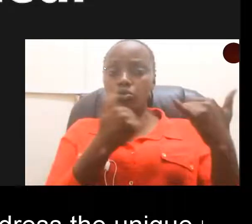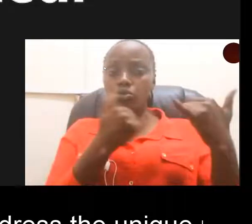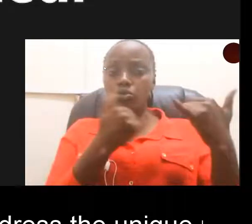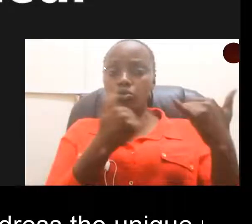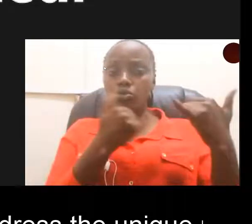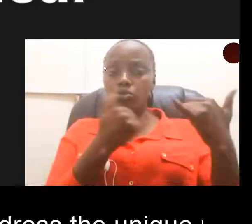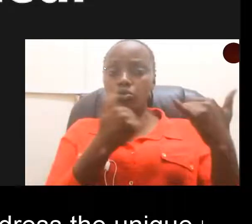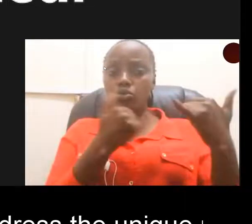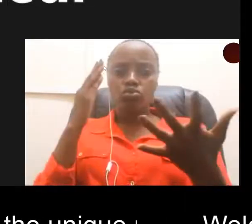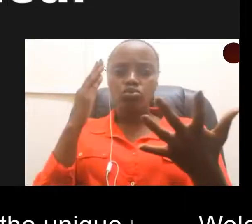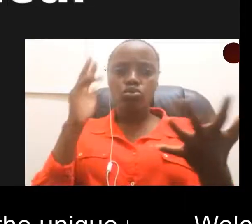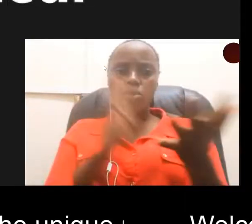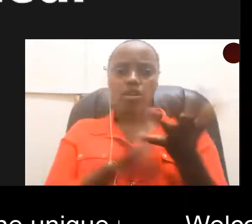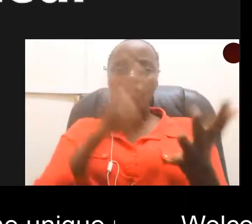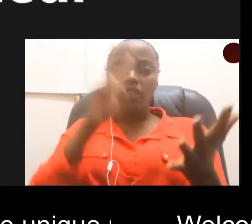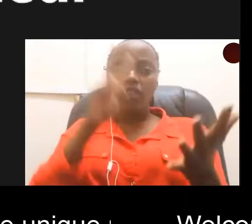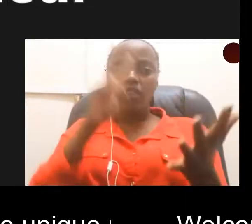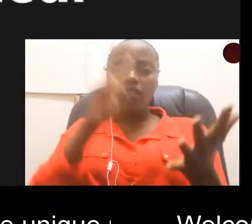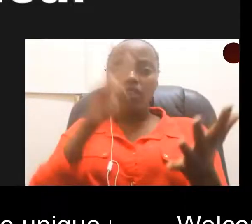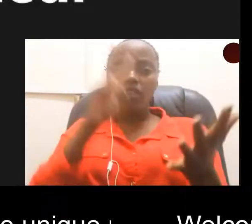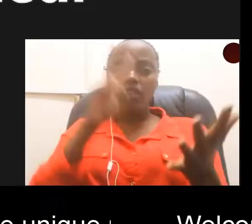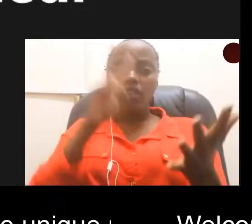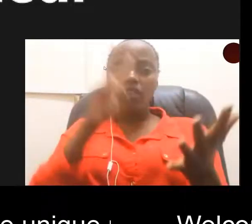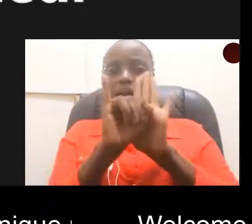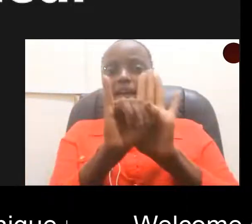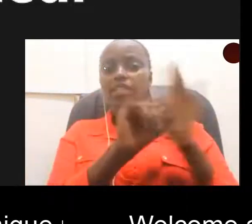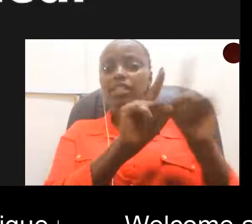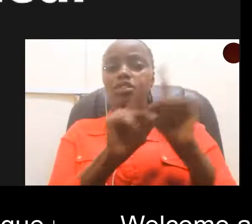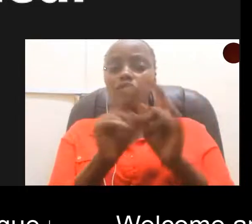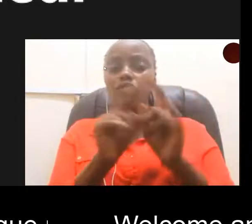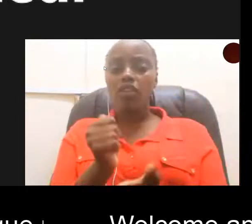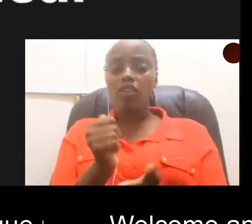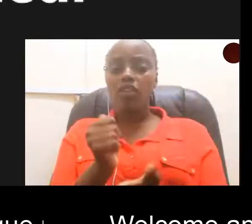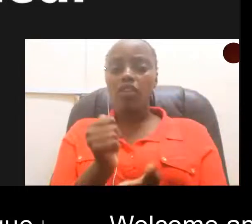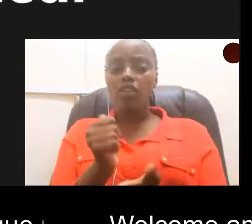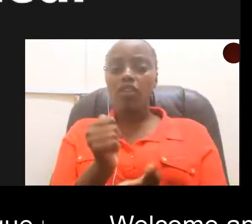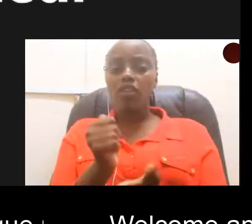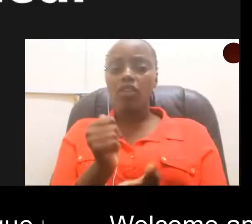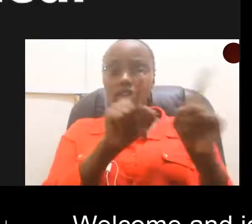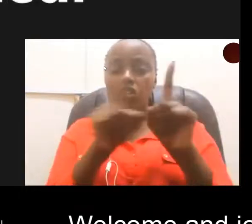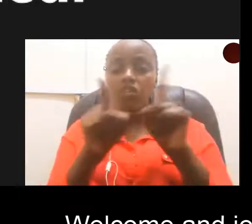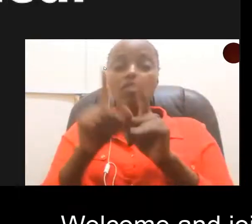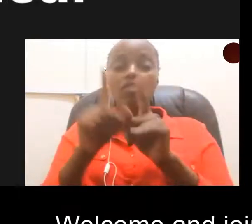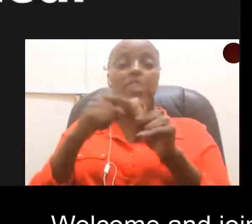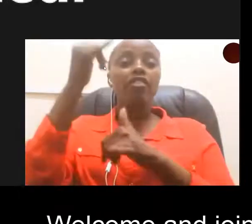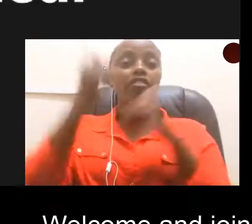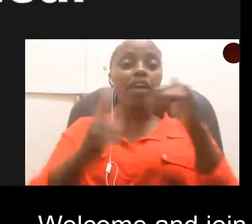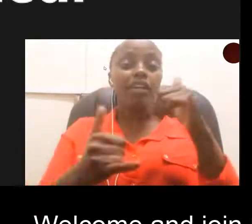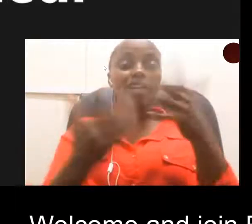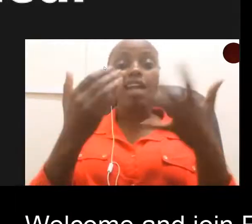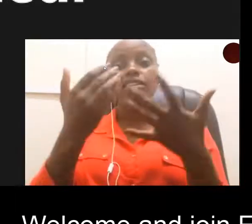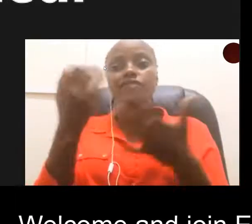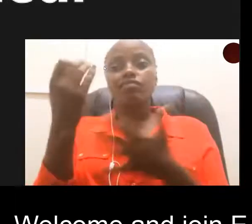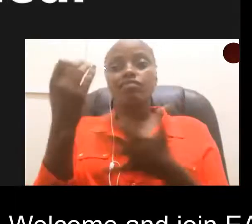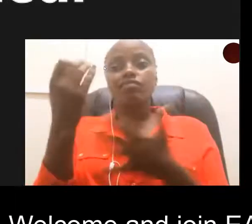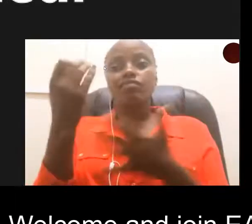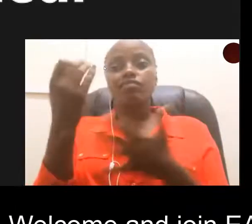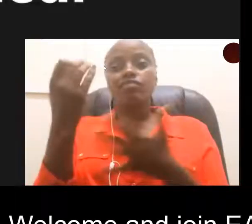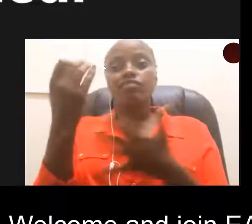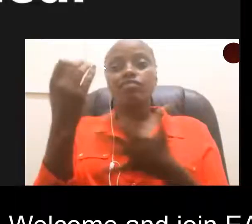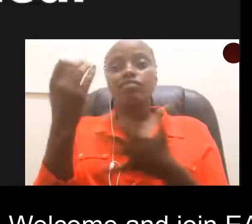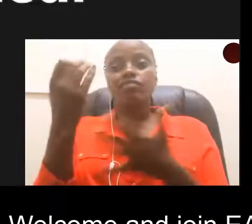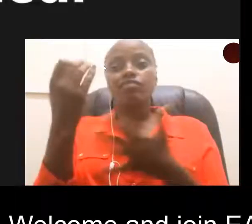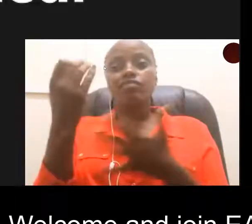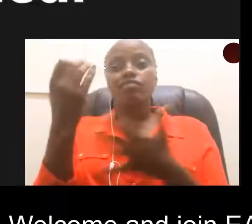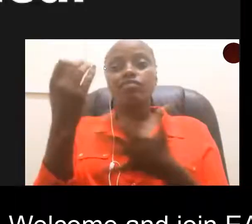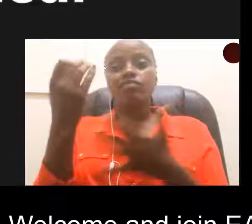of the CSO Forum and facilitate for its registration, and ultimately facilitate for it to hire people